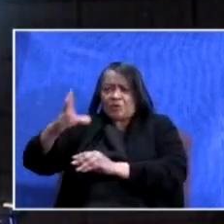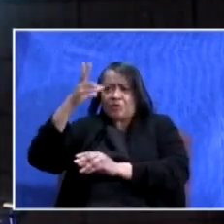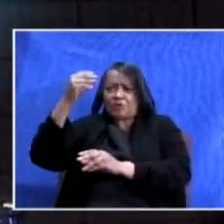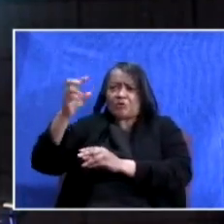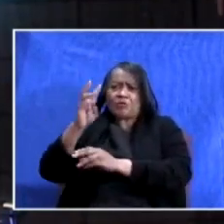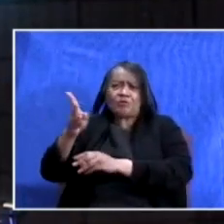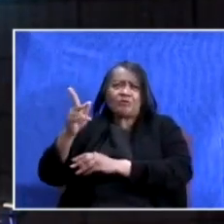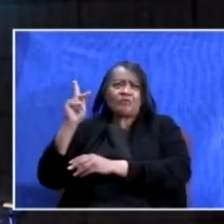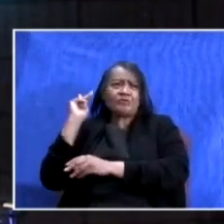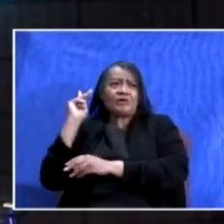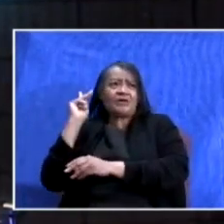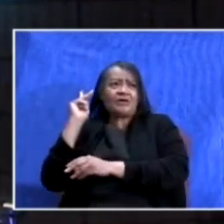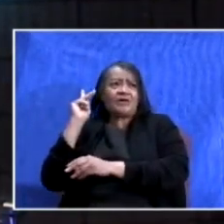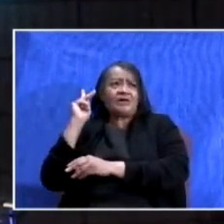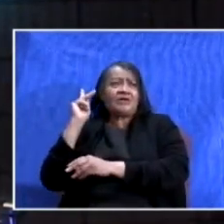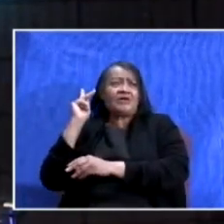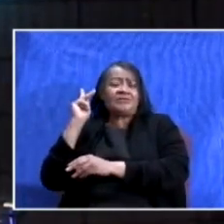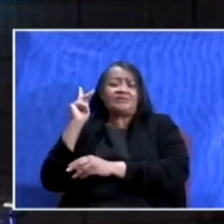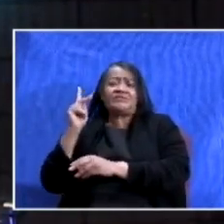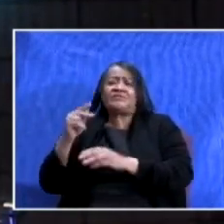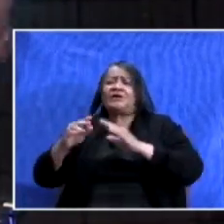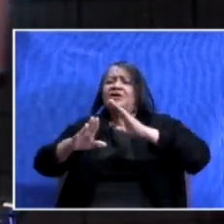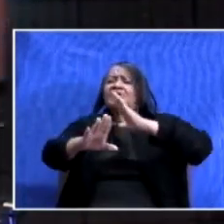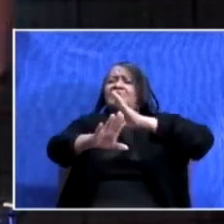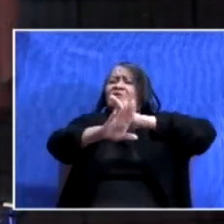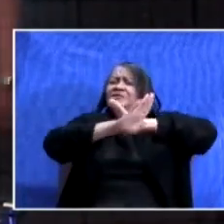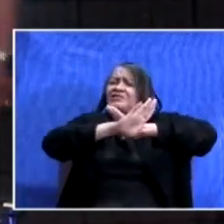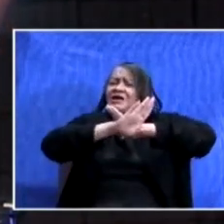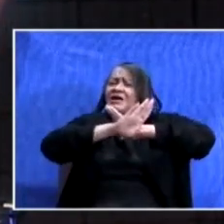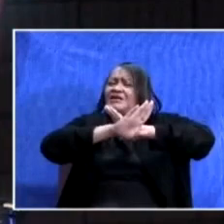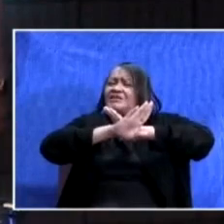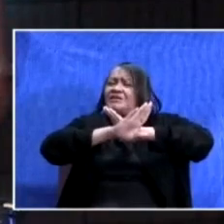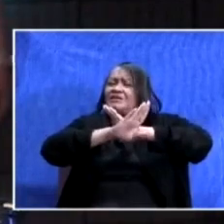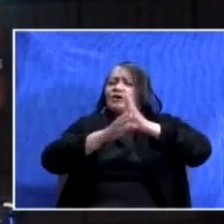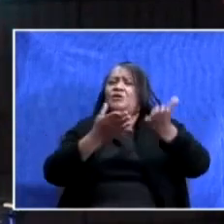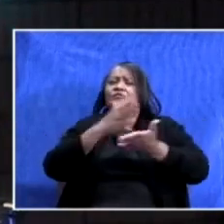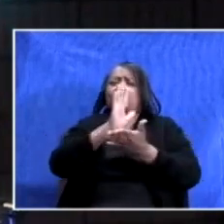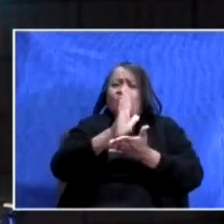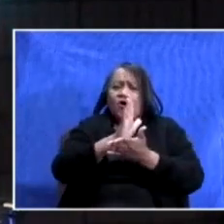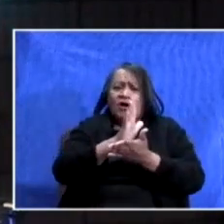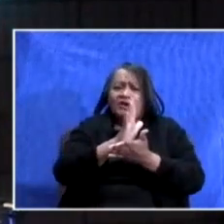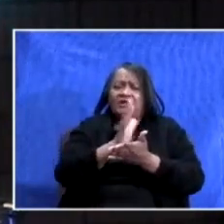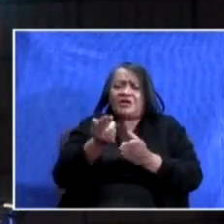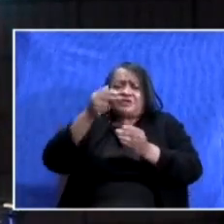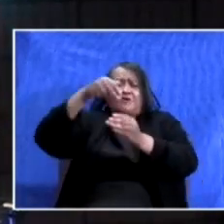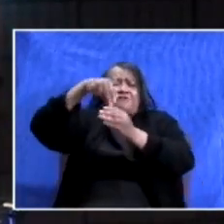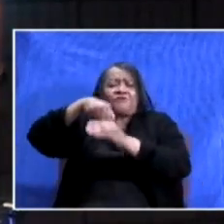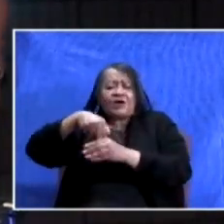No!